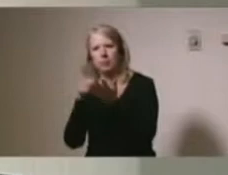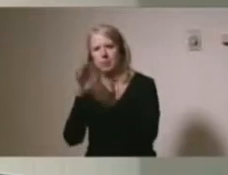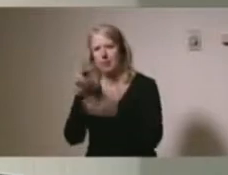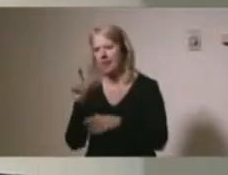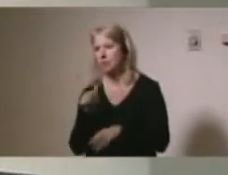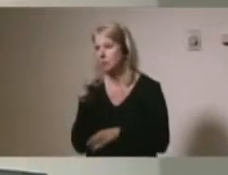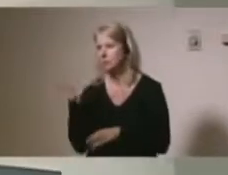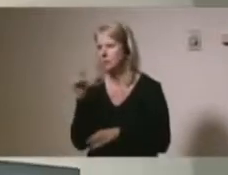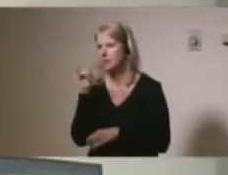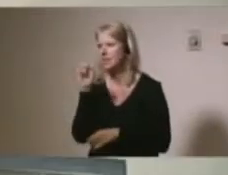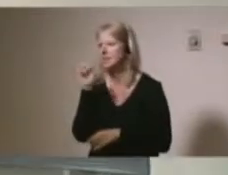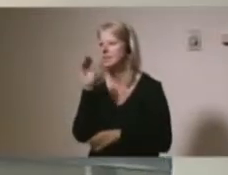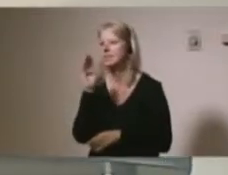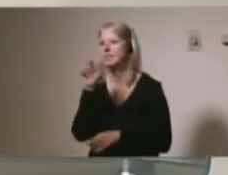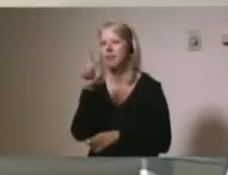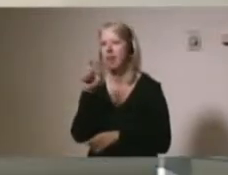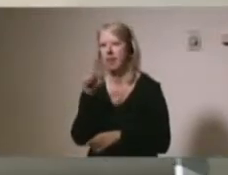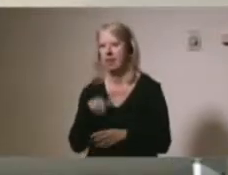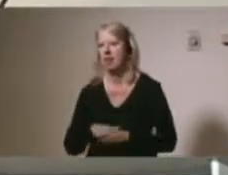to you.